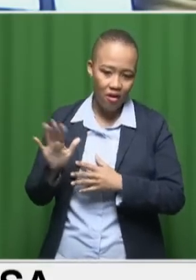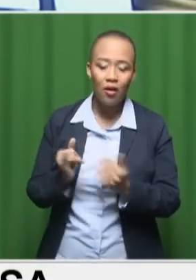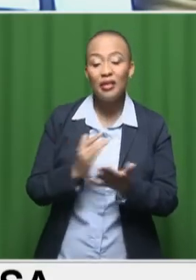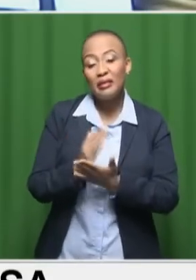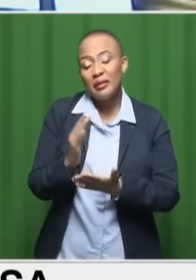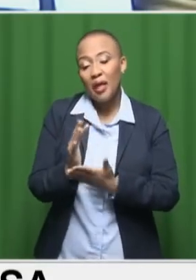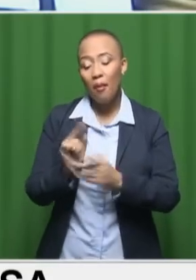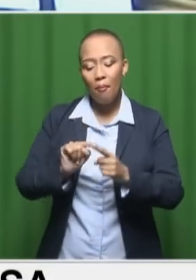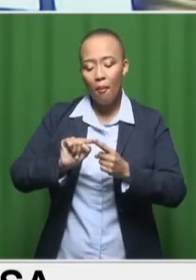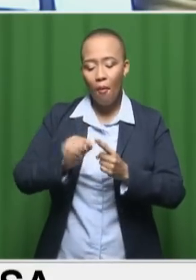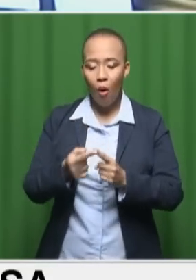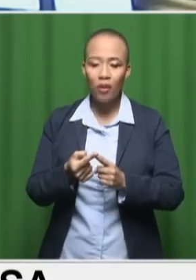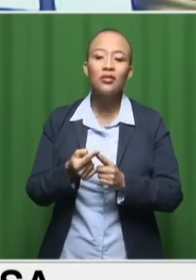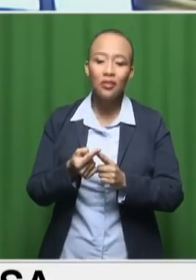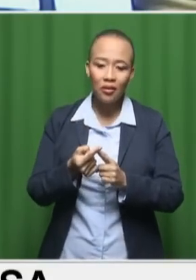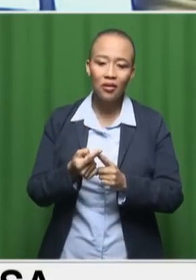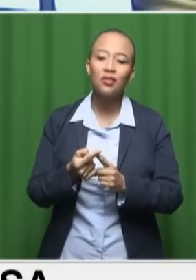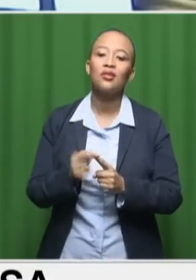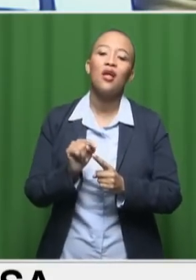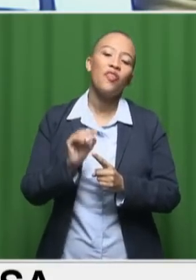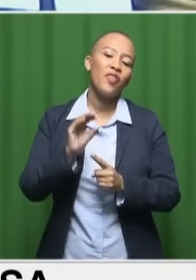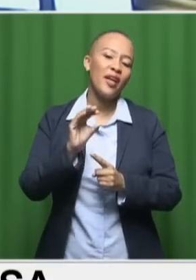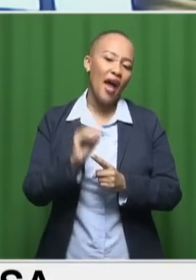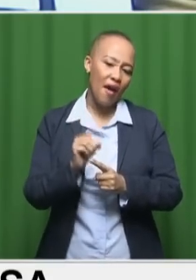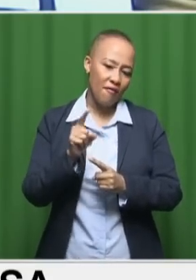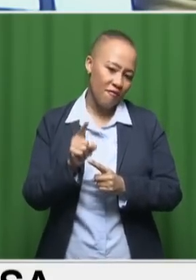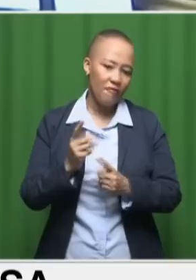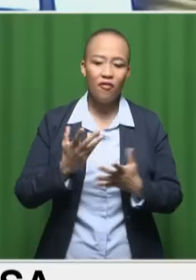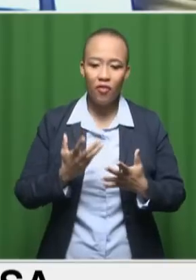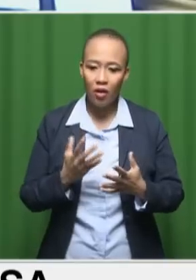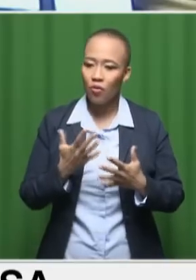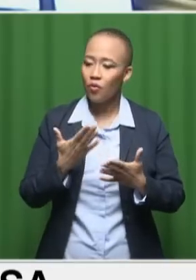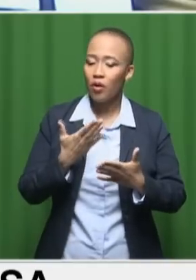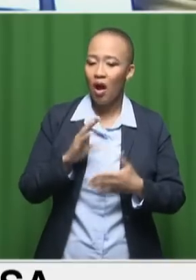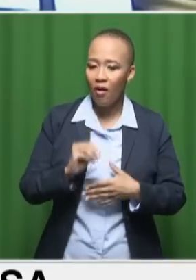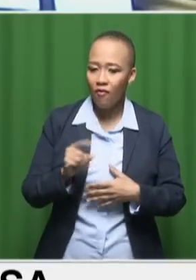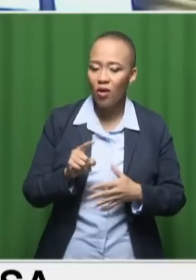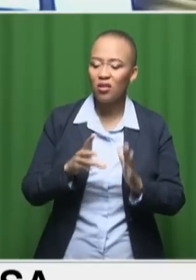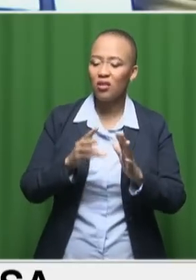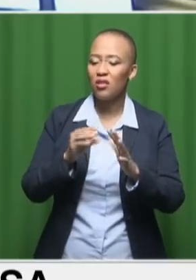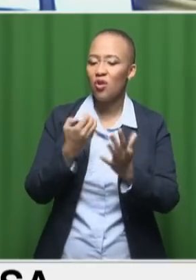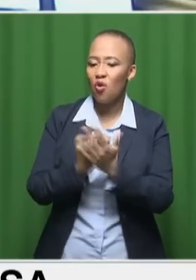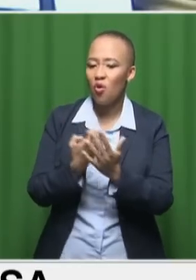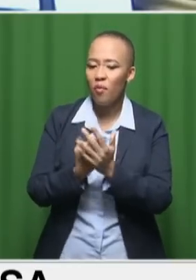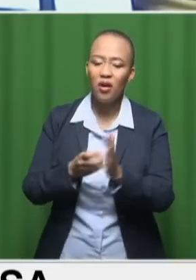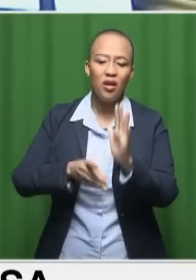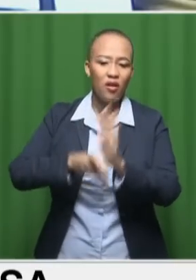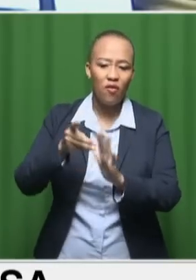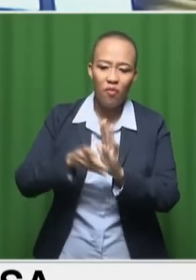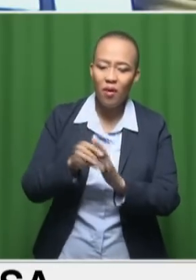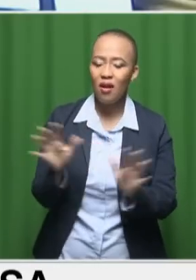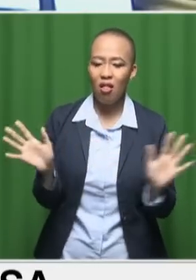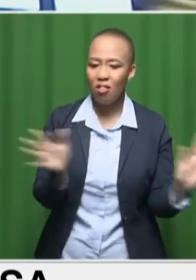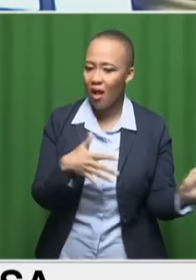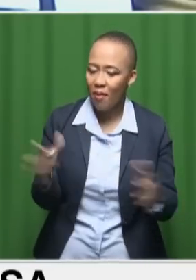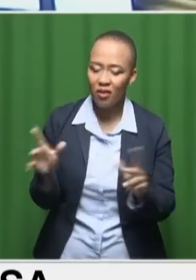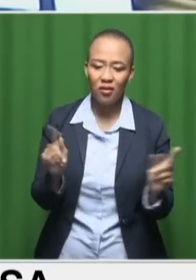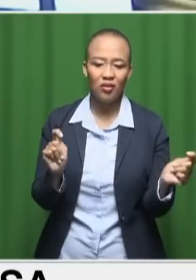from countries from the global south. And I think there is a timing that developing countries like South Africa should be using